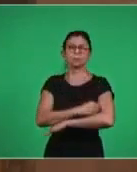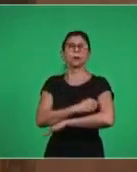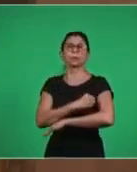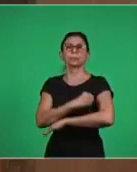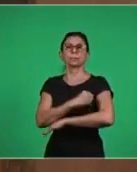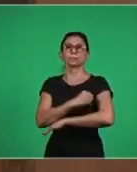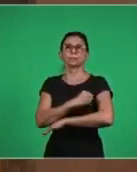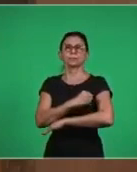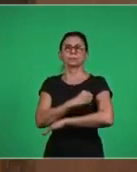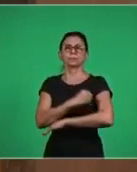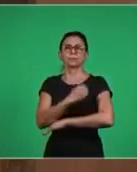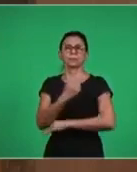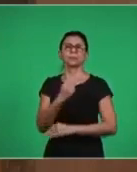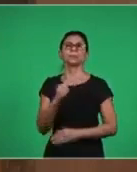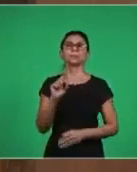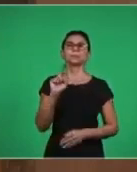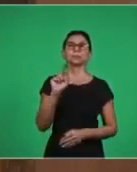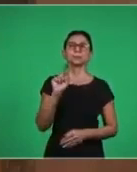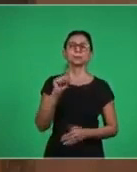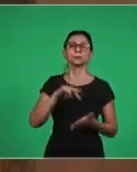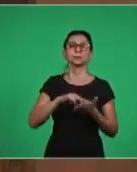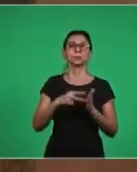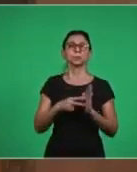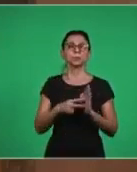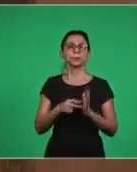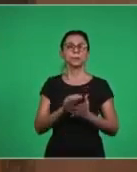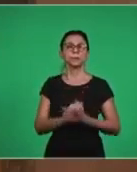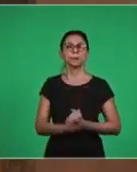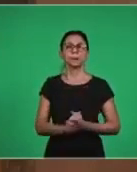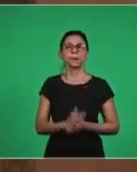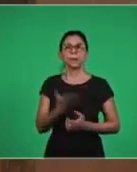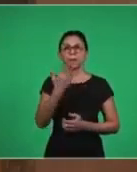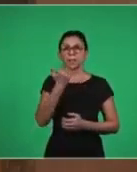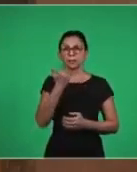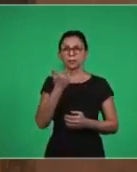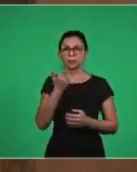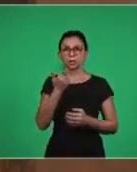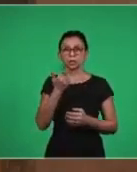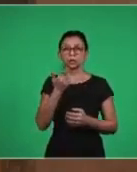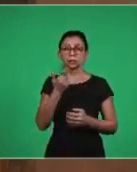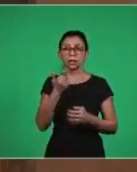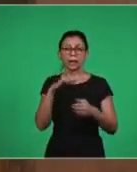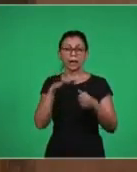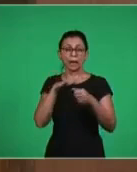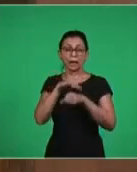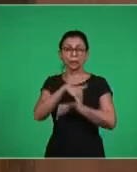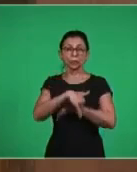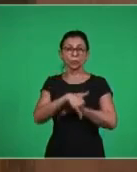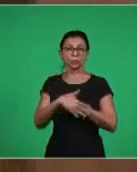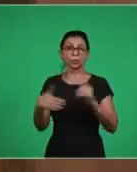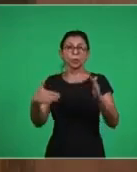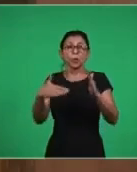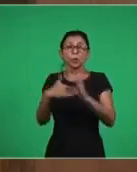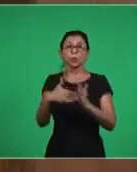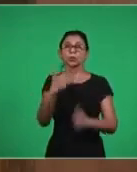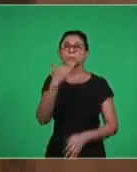this dinner was the last one that would happen on the day, and he was invited on this dinner. It was a